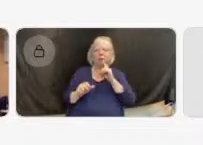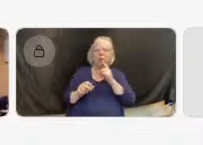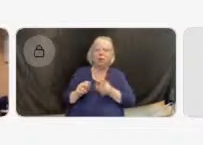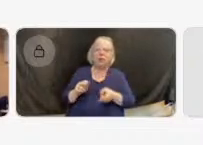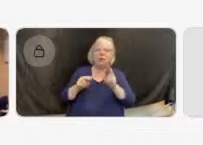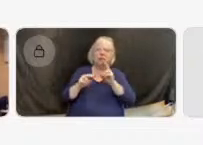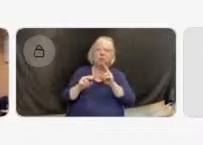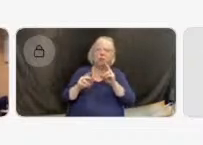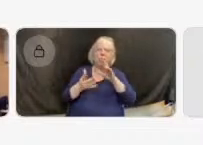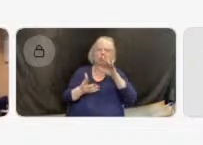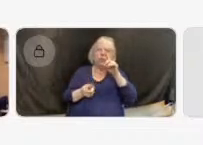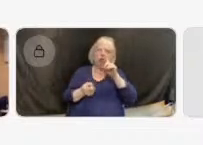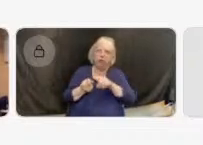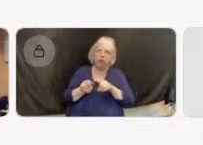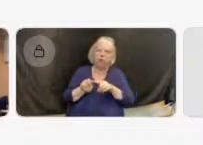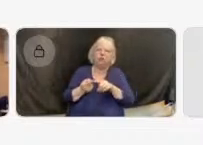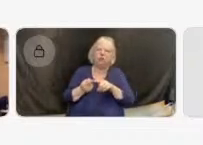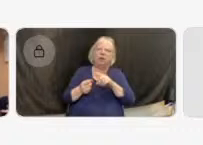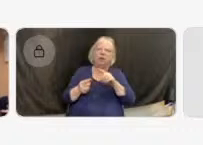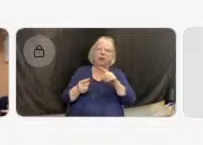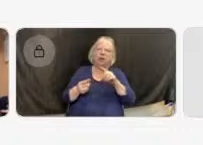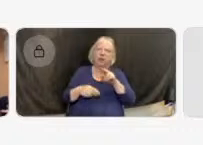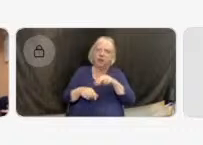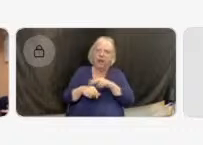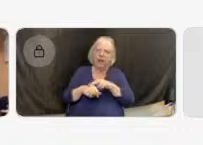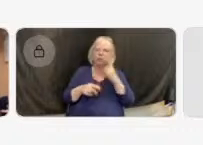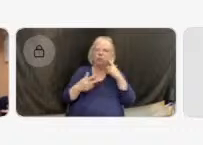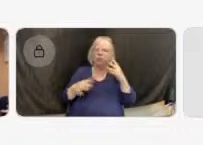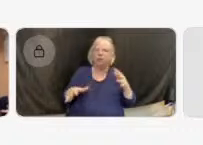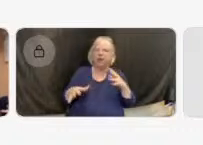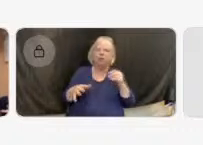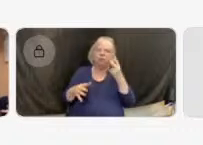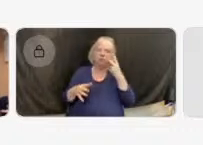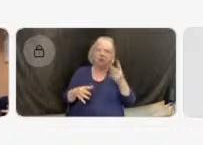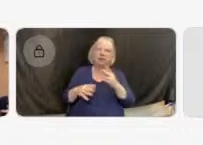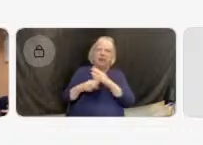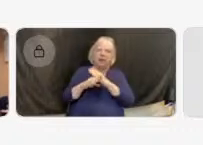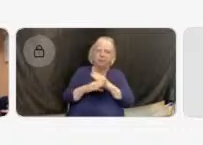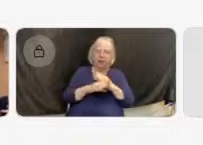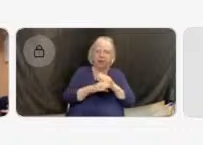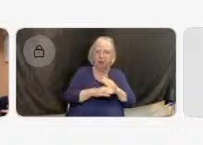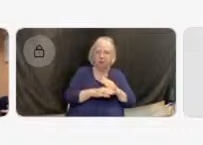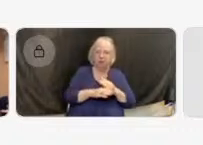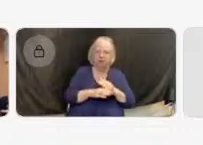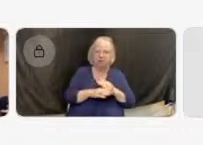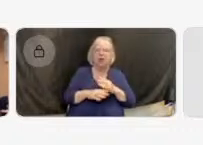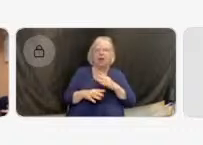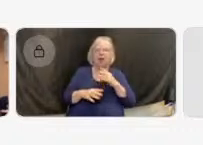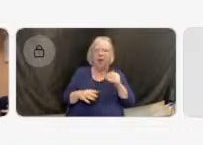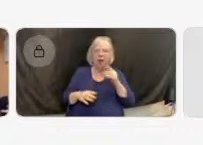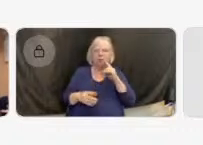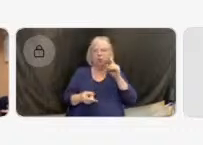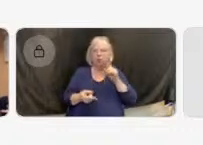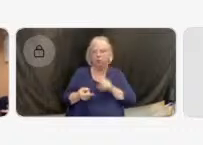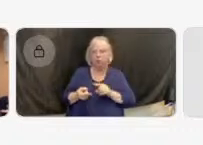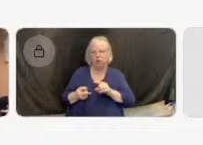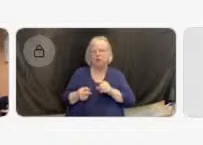In turn, this will affect individuals seeking property anywhere in this area, and thus our property